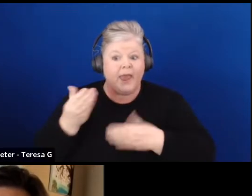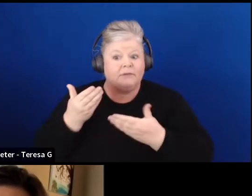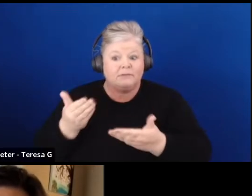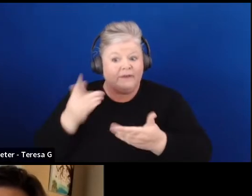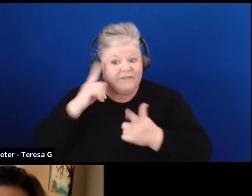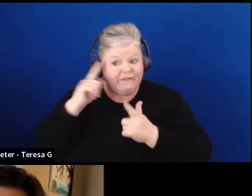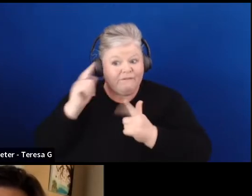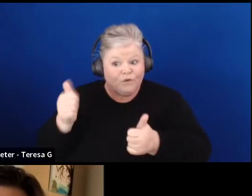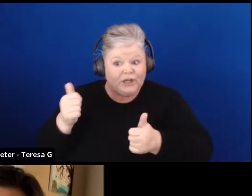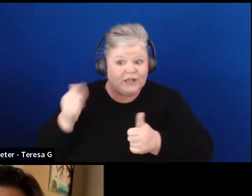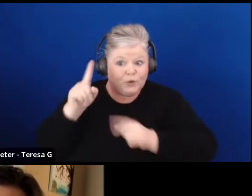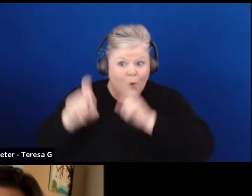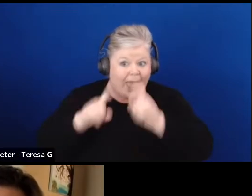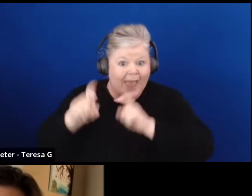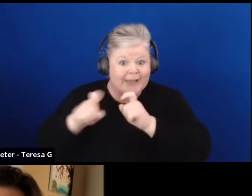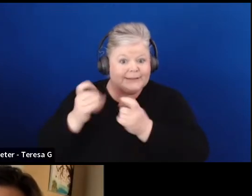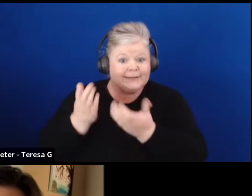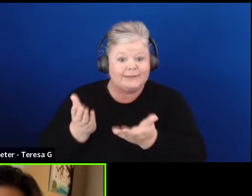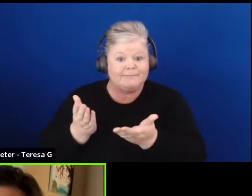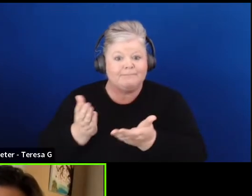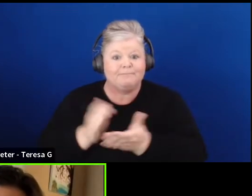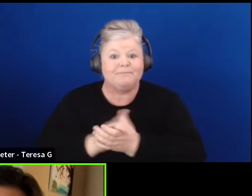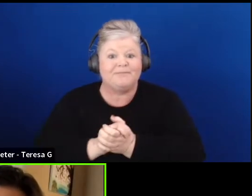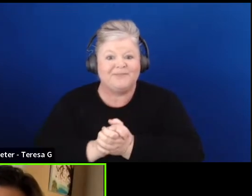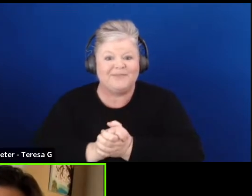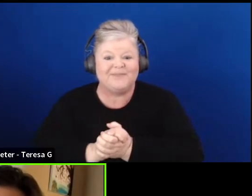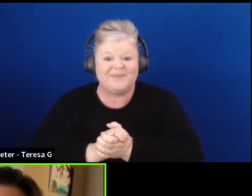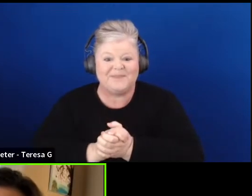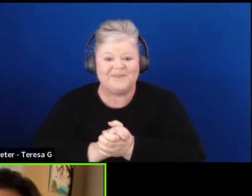to ask if you have any questions. So,